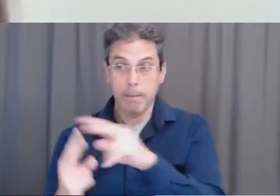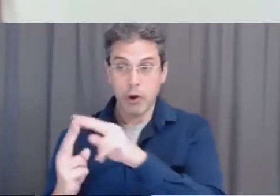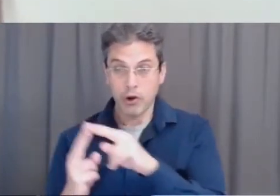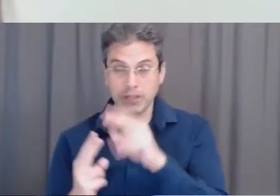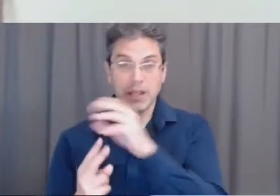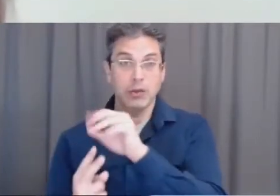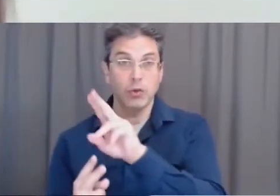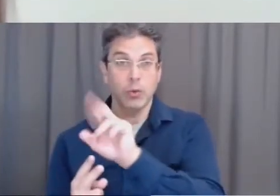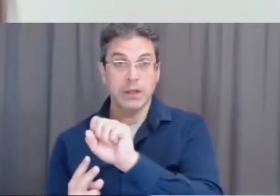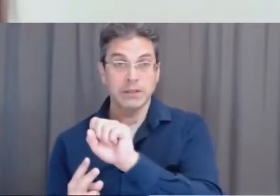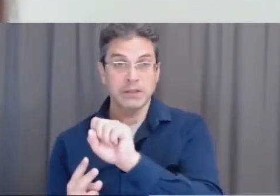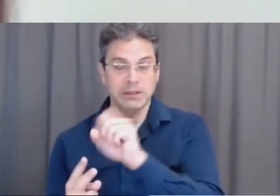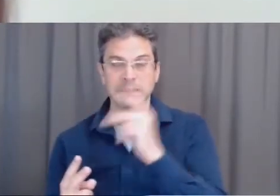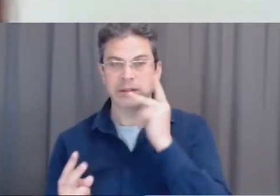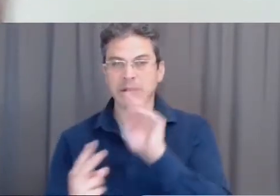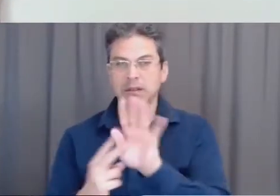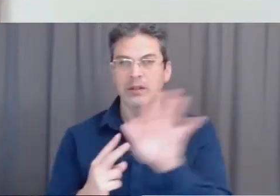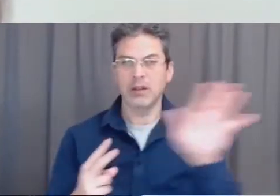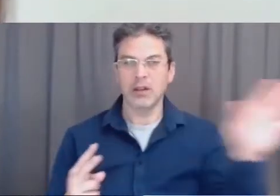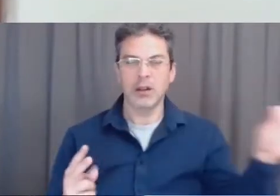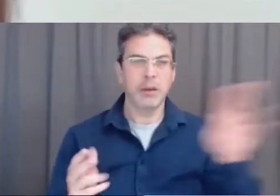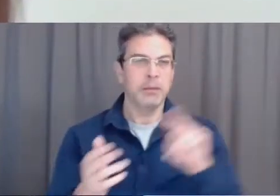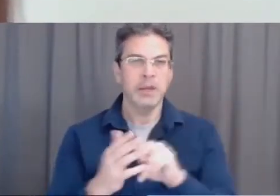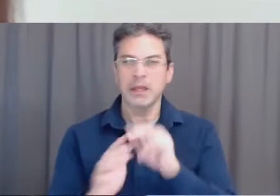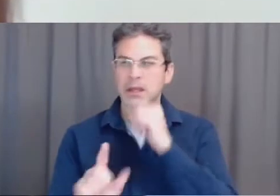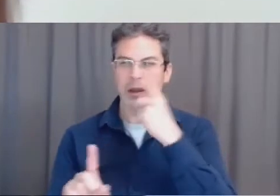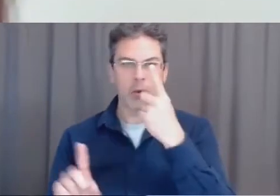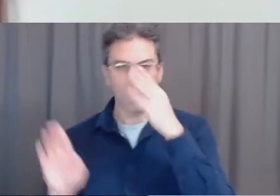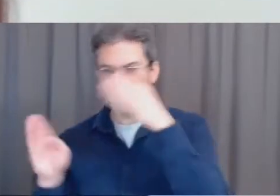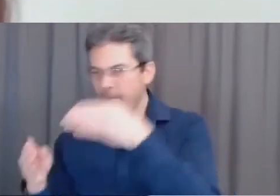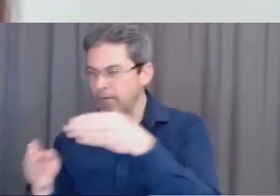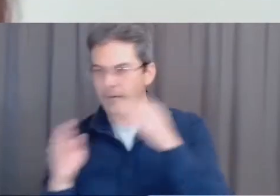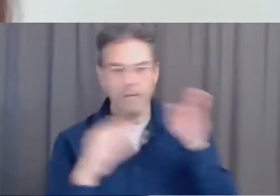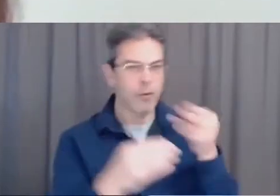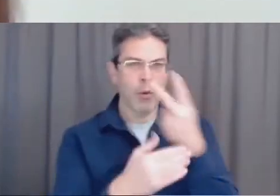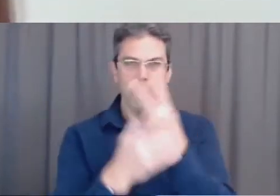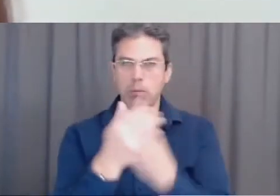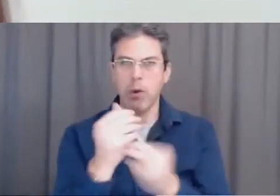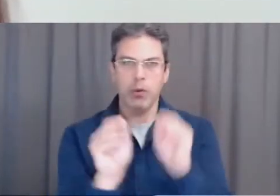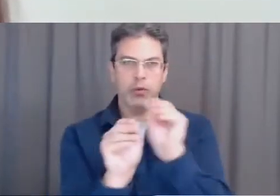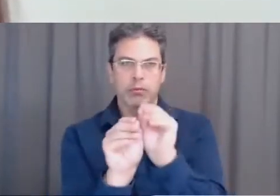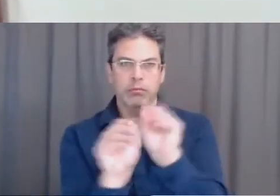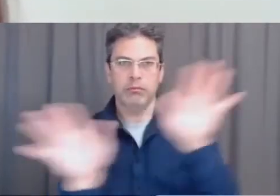you start to see this more omnidirectional focused on both East and West.